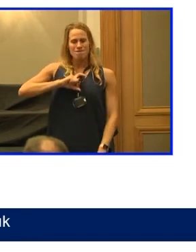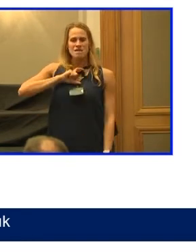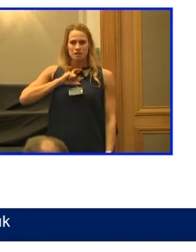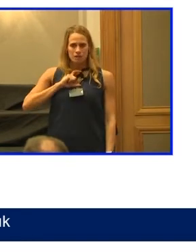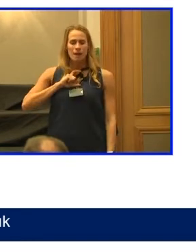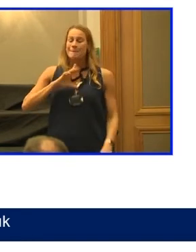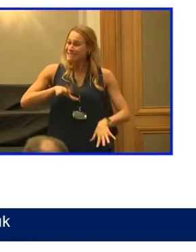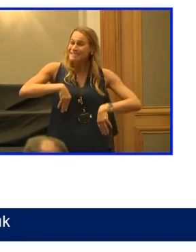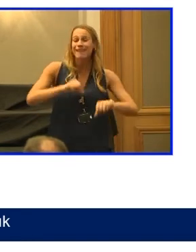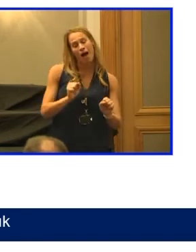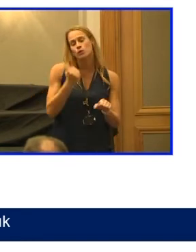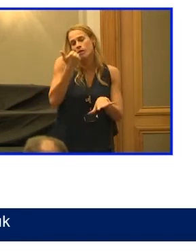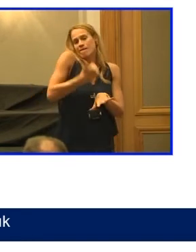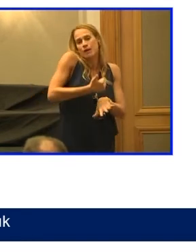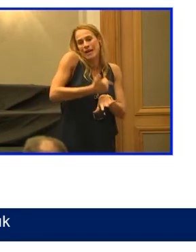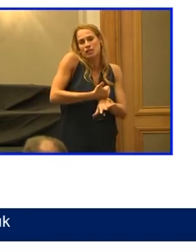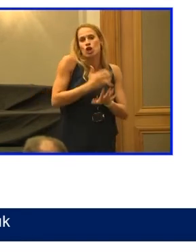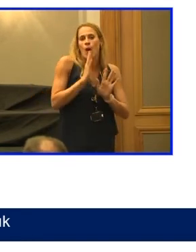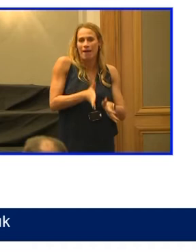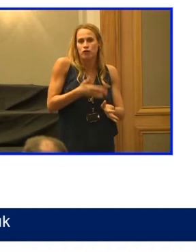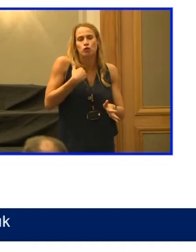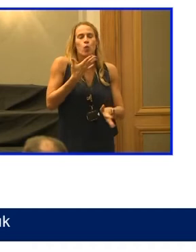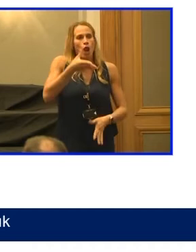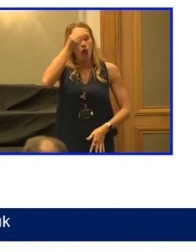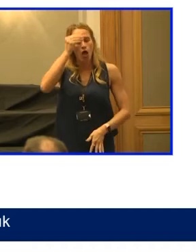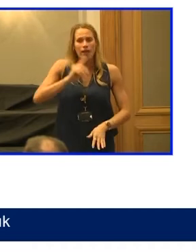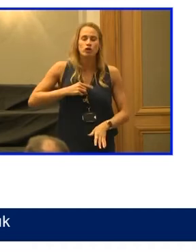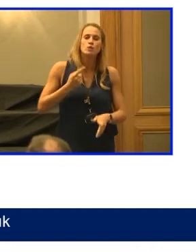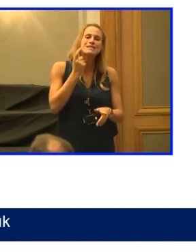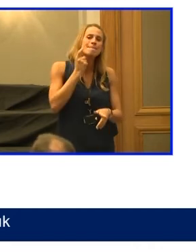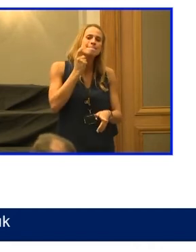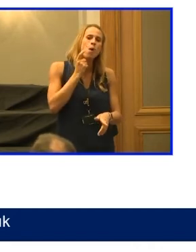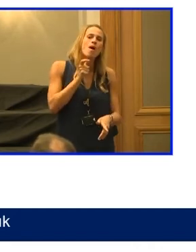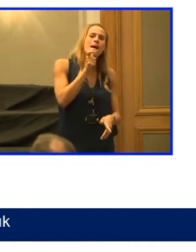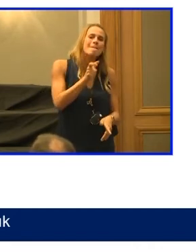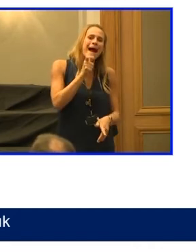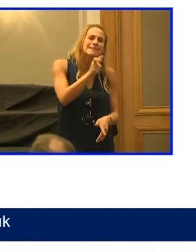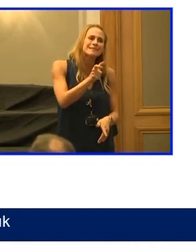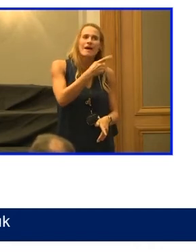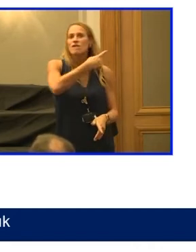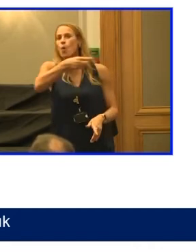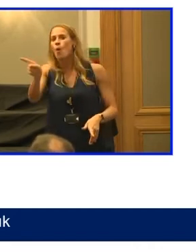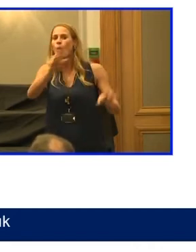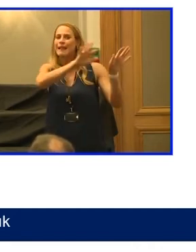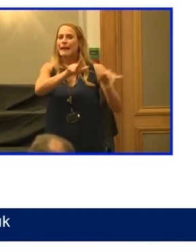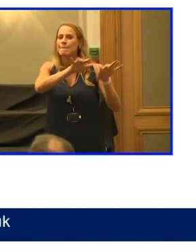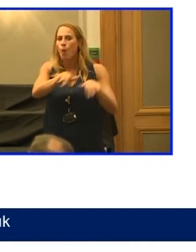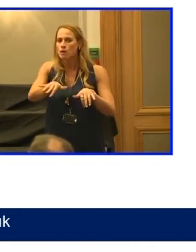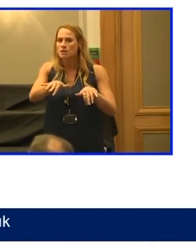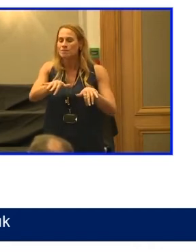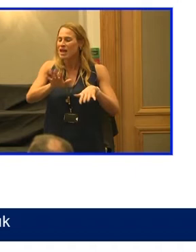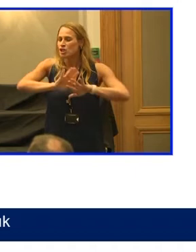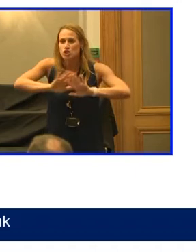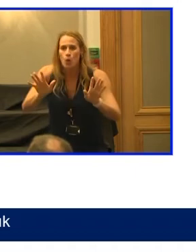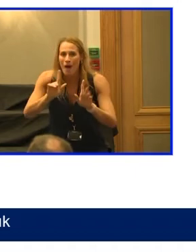that foundation of get your Windows keyboard commands, because that works for every keyboard on the market. That's a QWERTY keyboard. So I can't